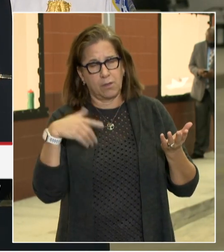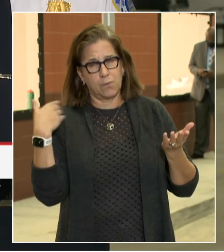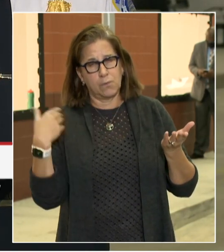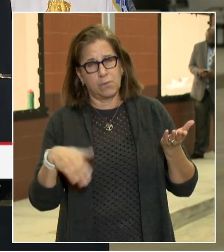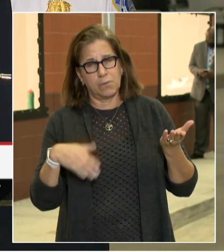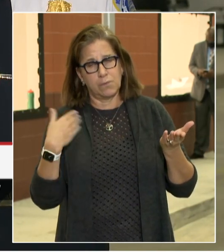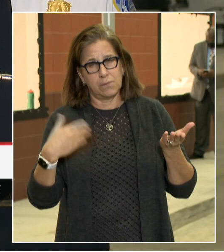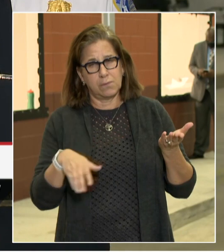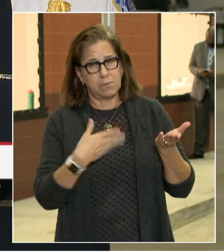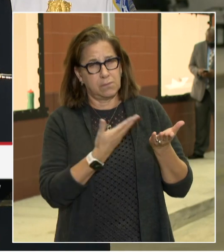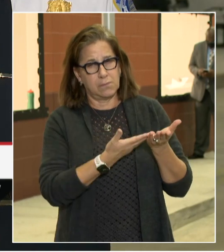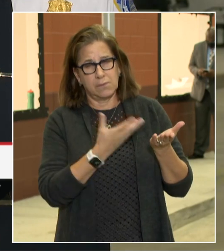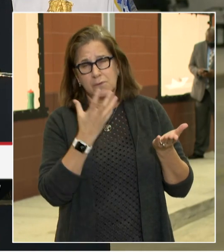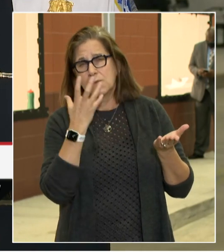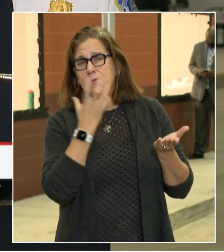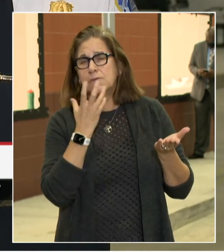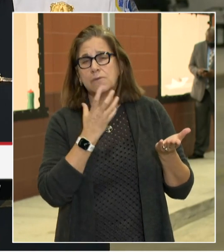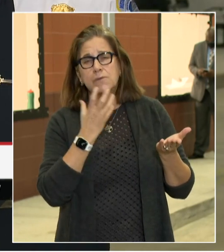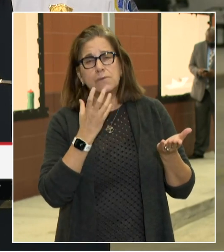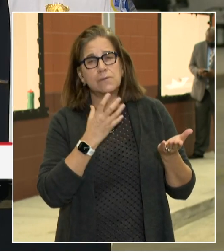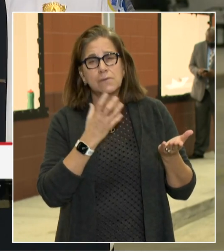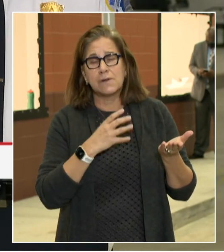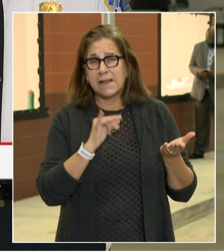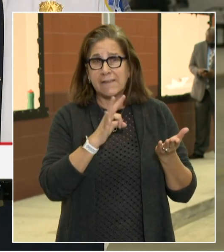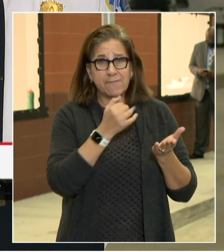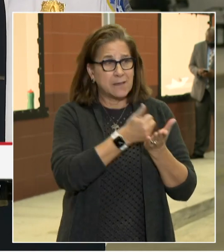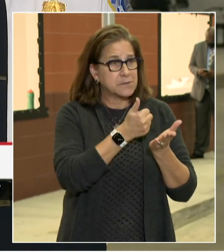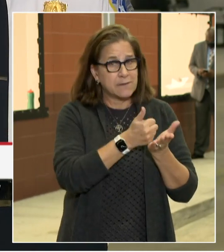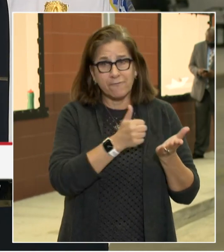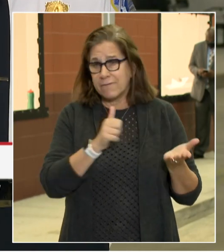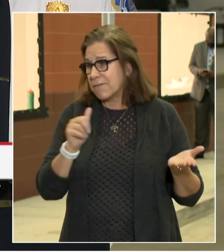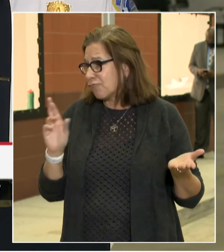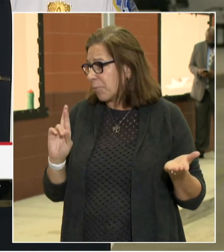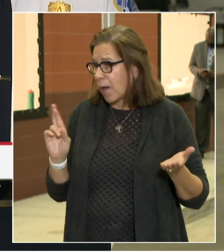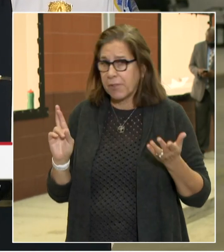was best for America. So I just think that